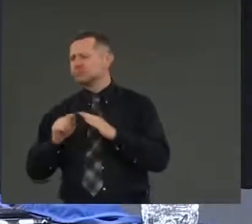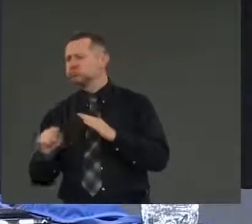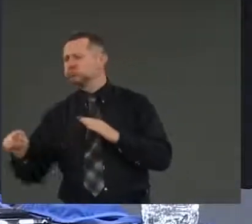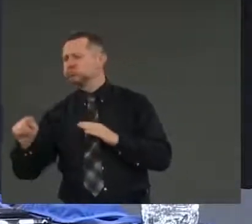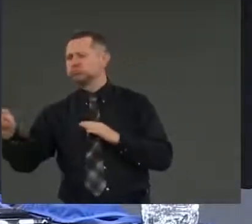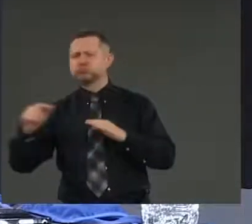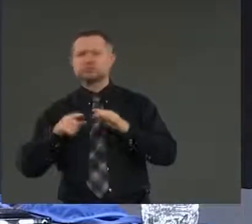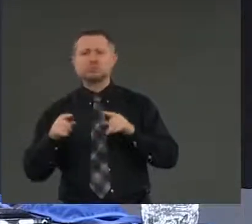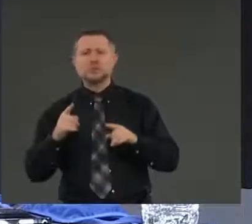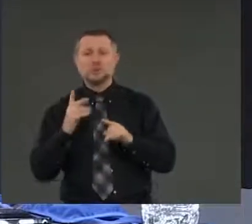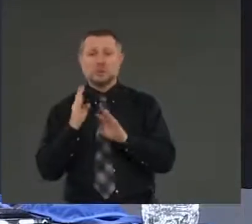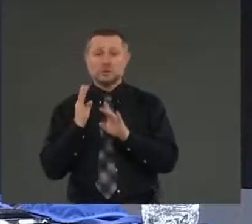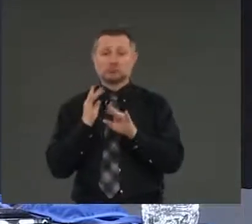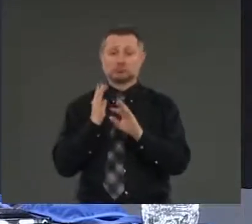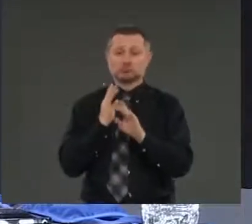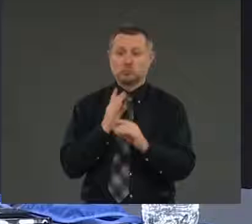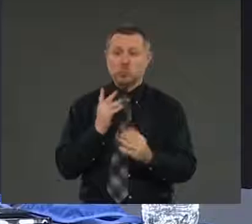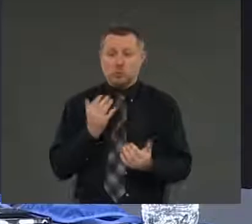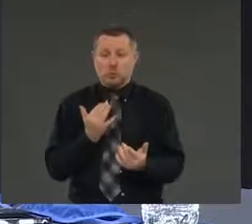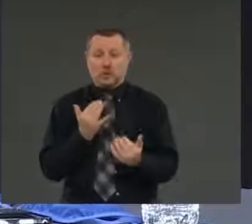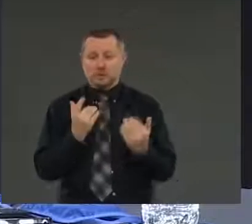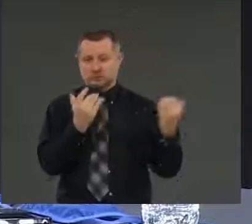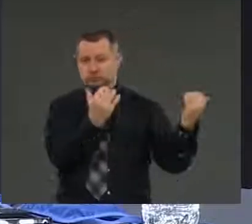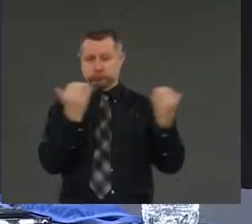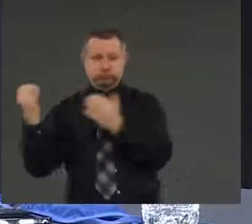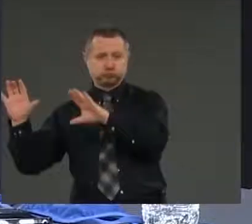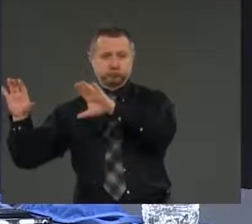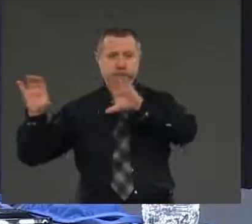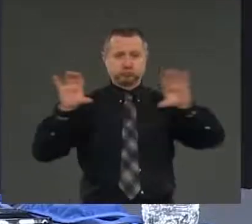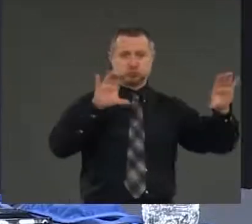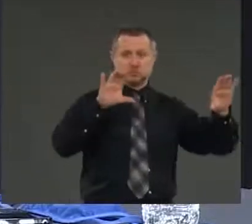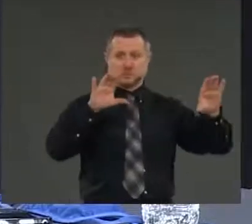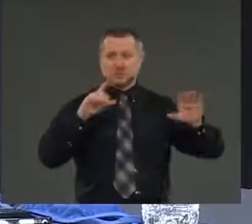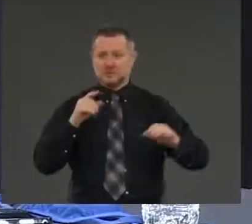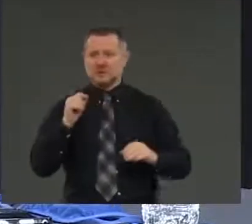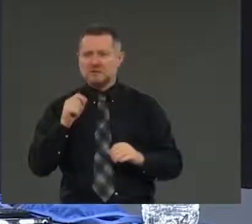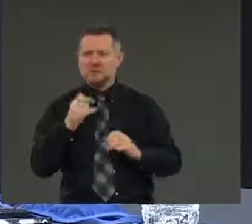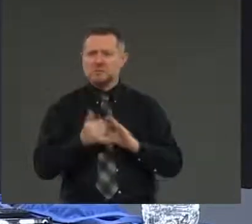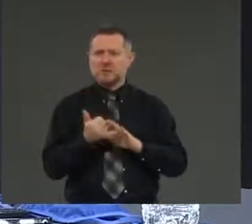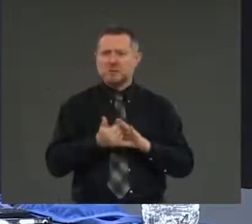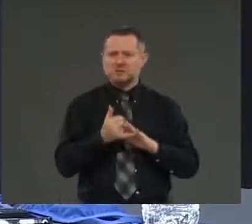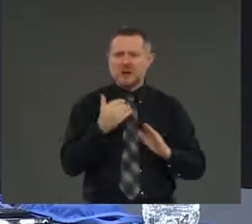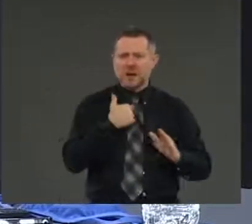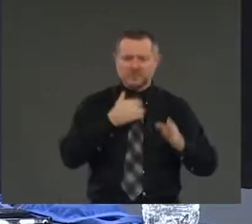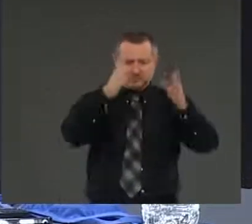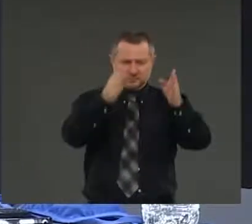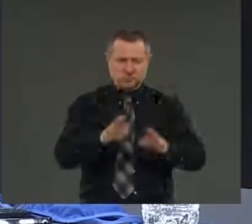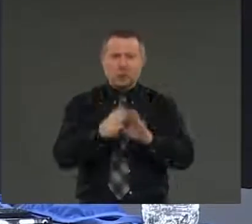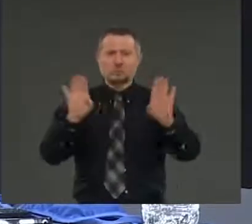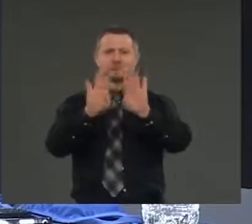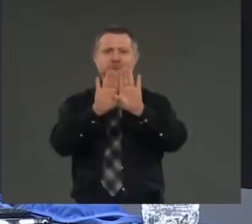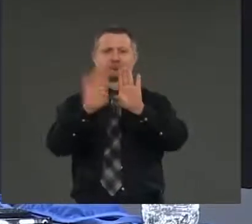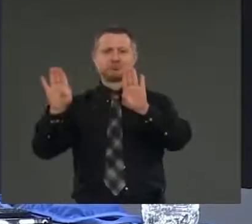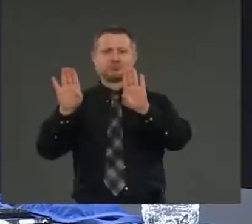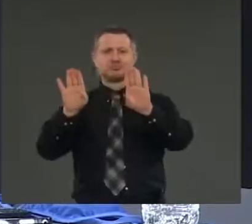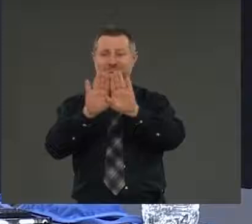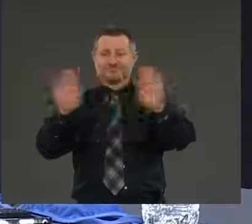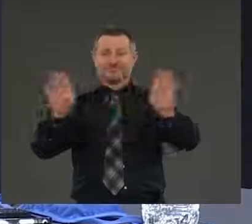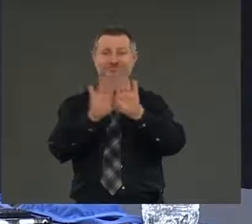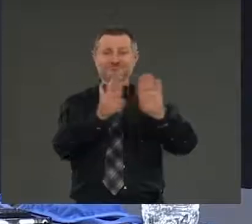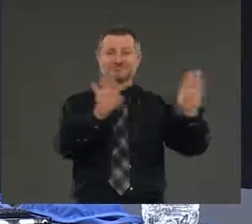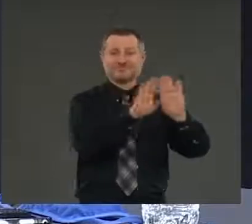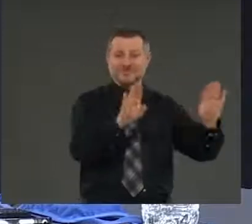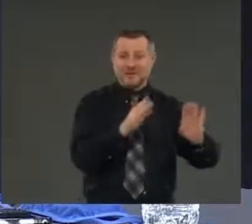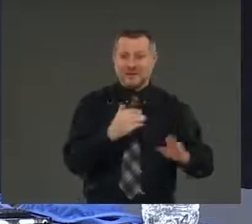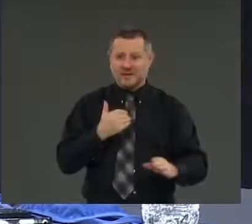people, as the governor mentioned, on the platforms. There are other cars often on the same train, right? The initial middle cars can be full while